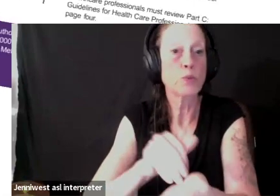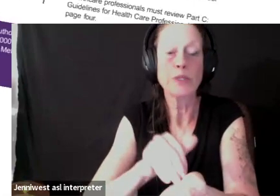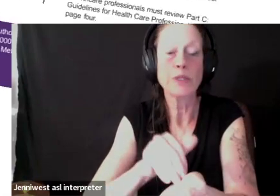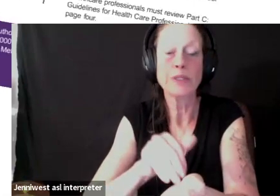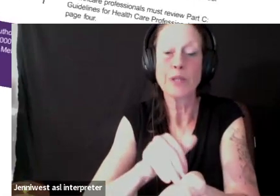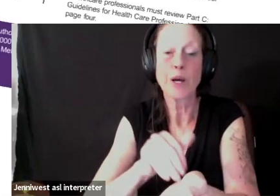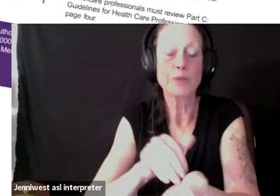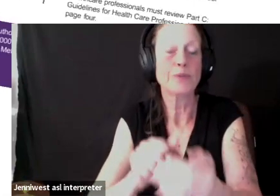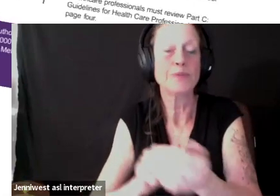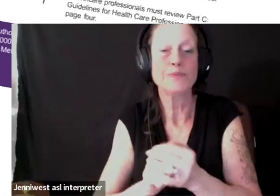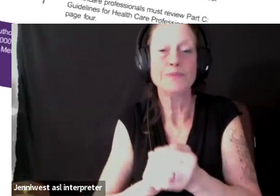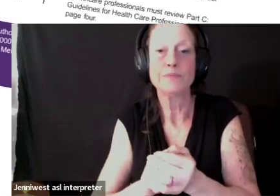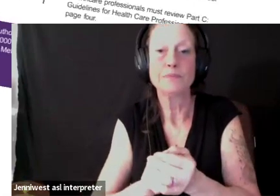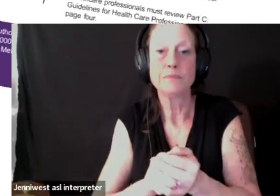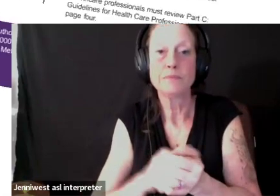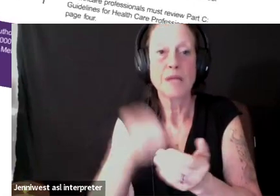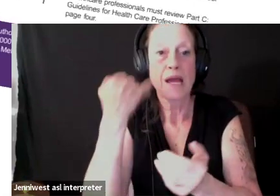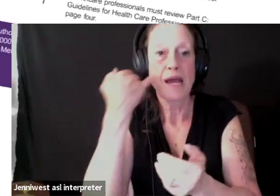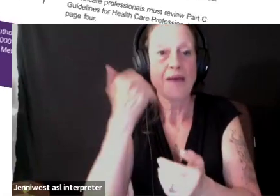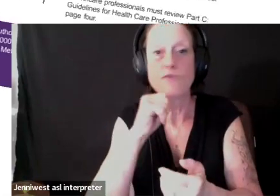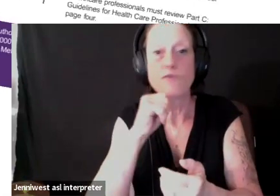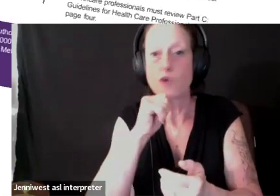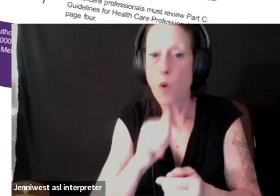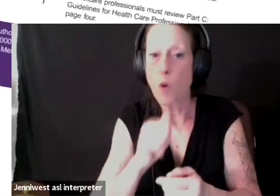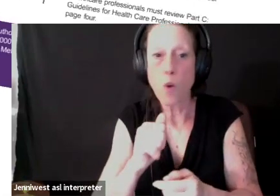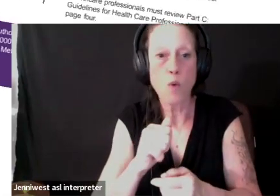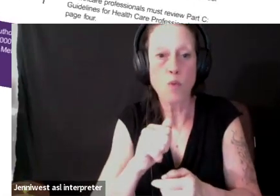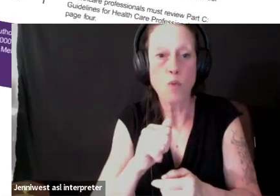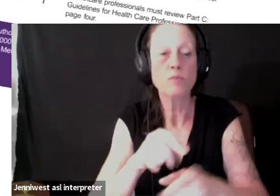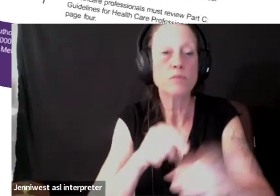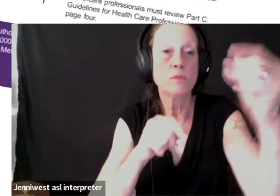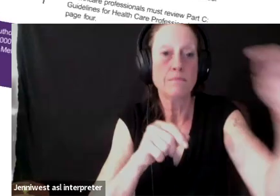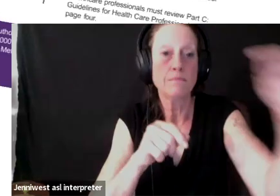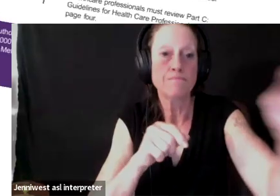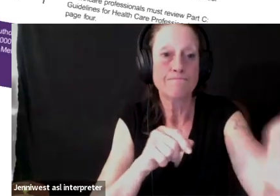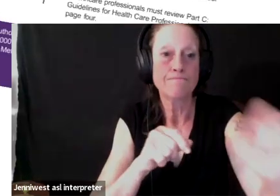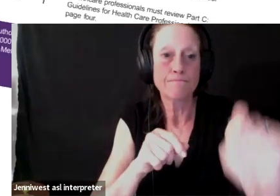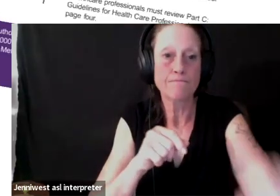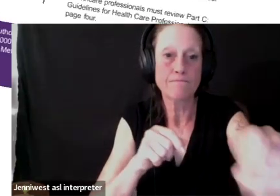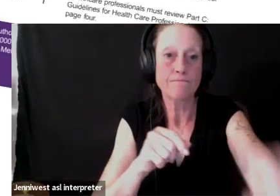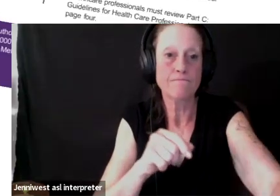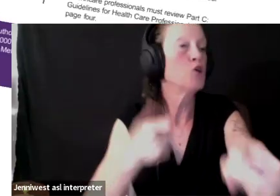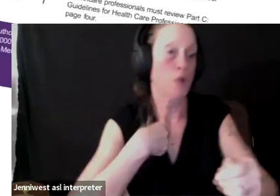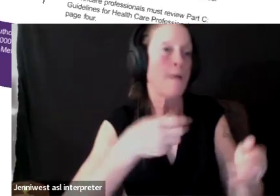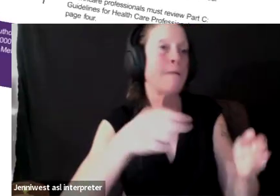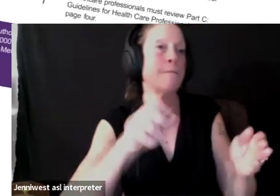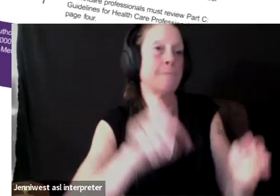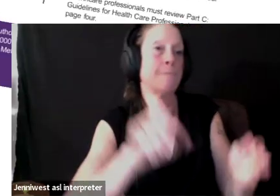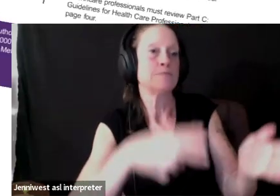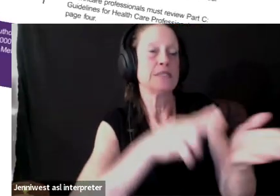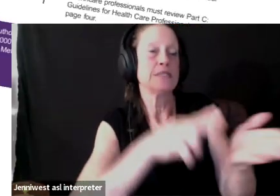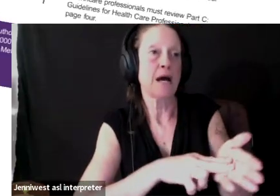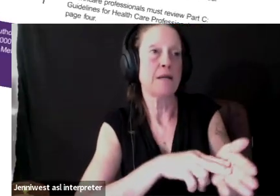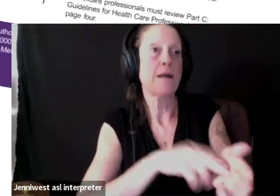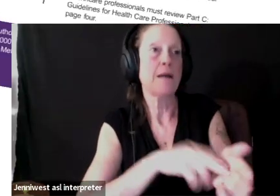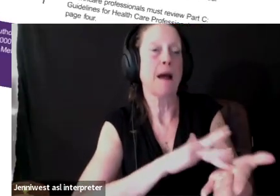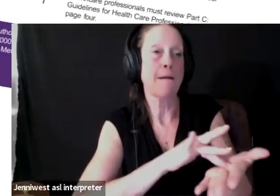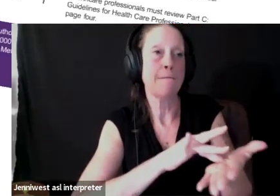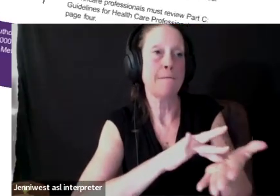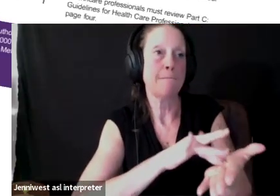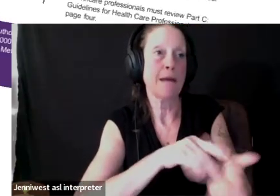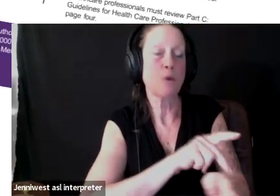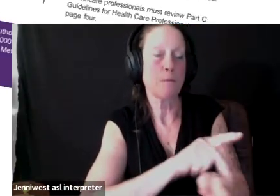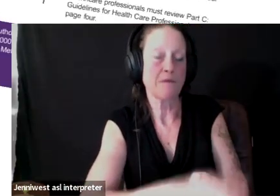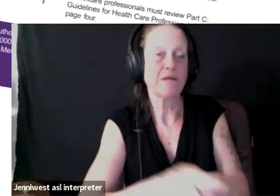greater, you automatically qualify. So Medicare, VA 60% or greater, or hearing